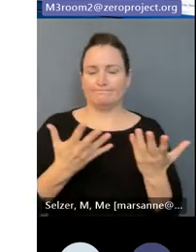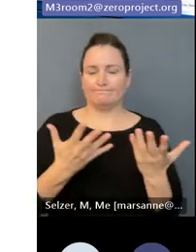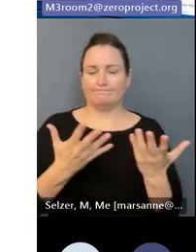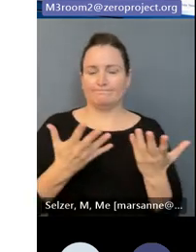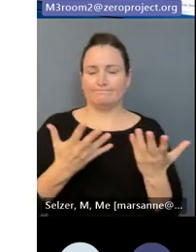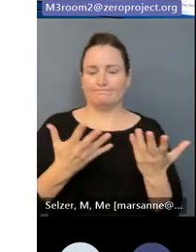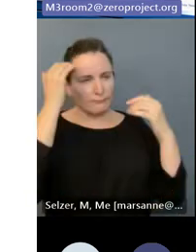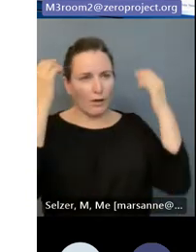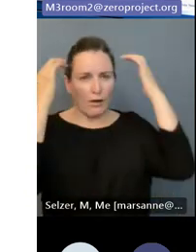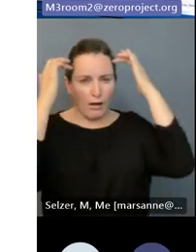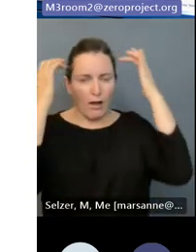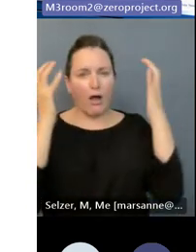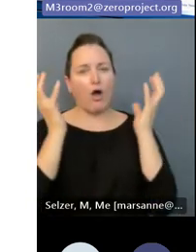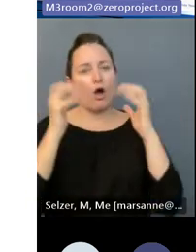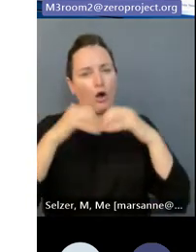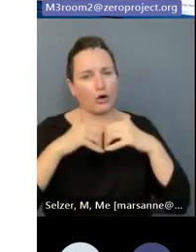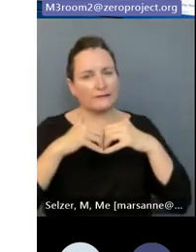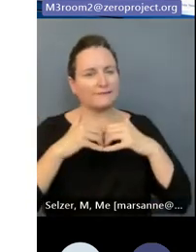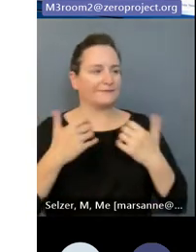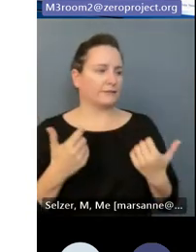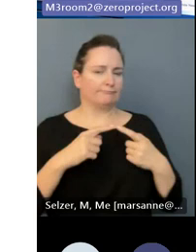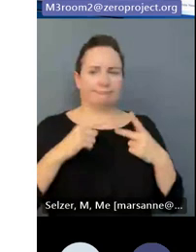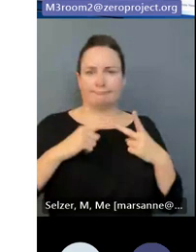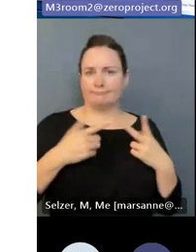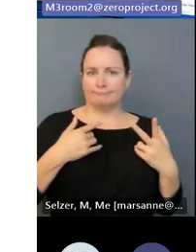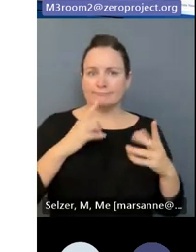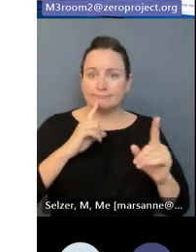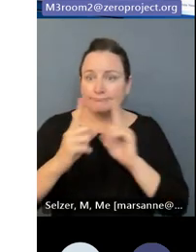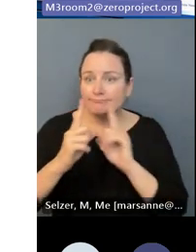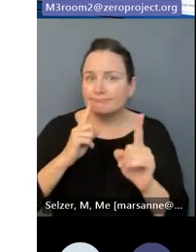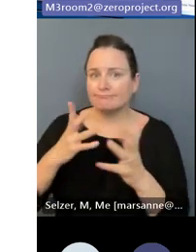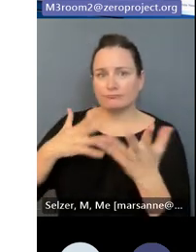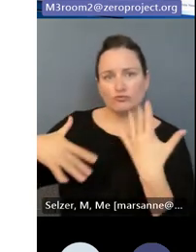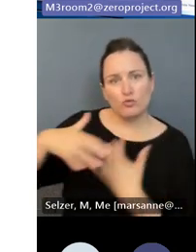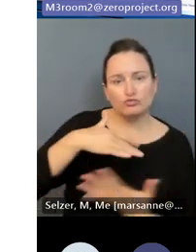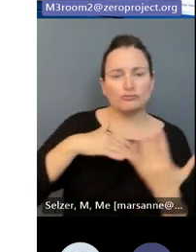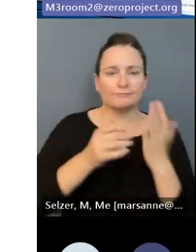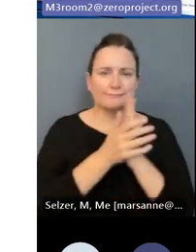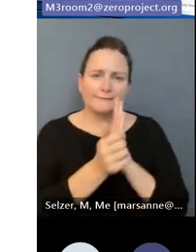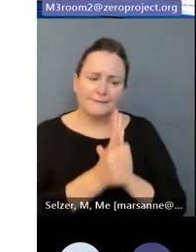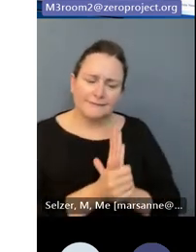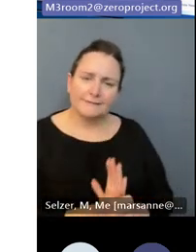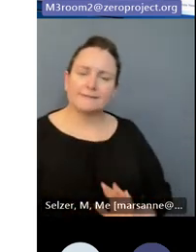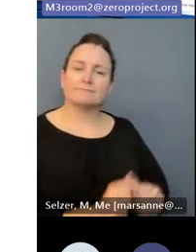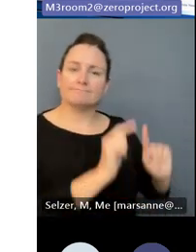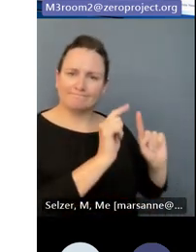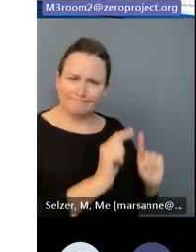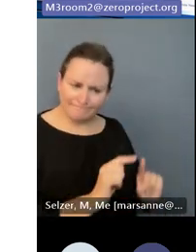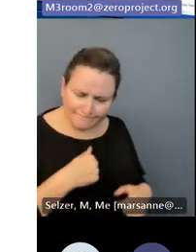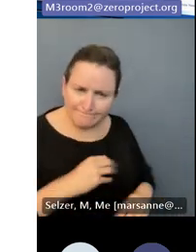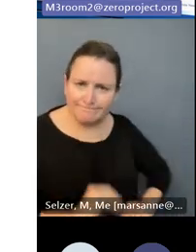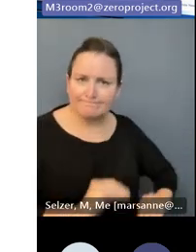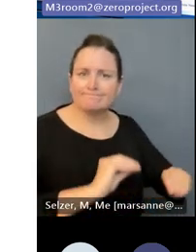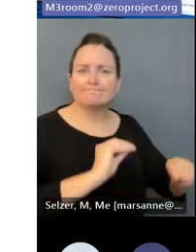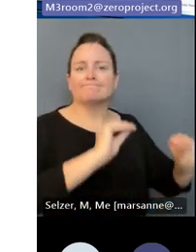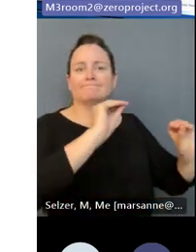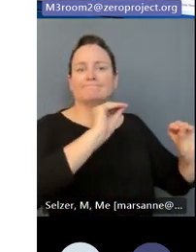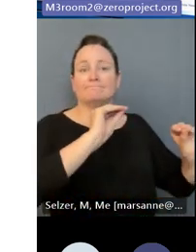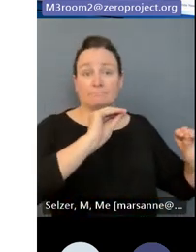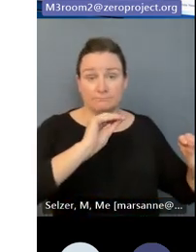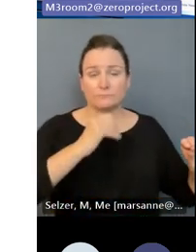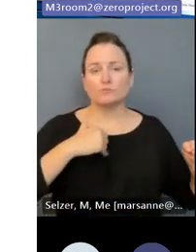basic self-help skills by nurturing their individual strengths. This is also backed by financial support to parents